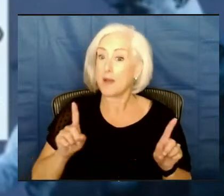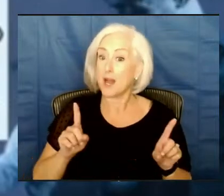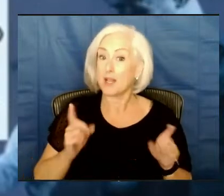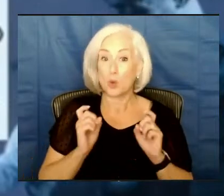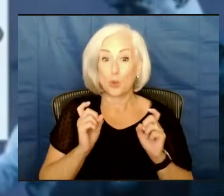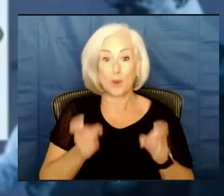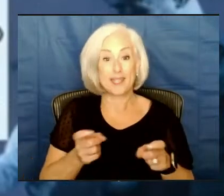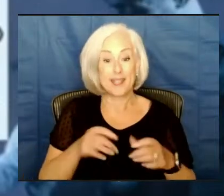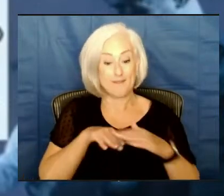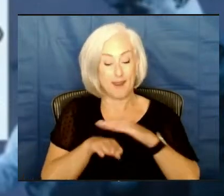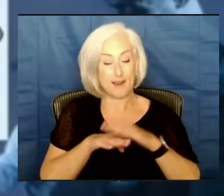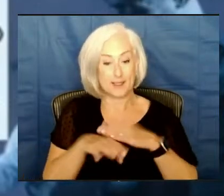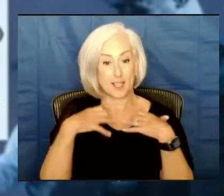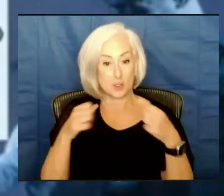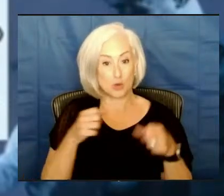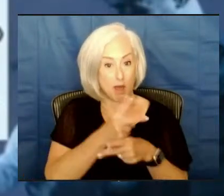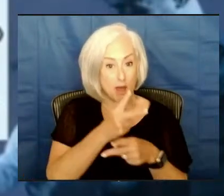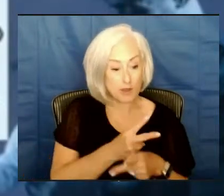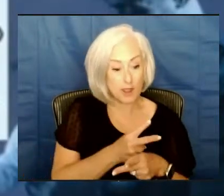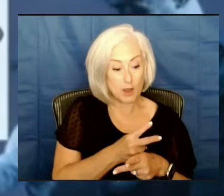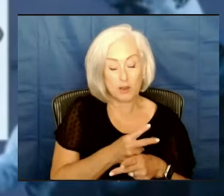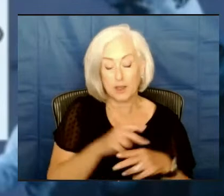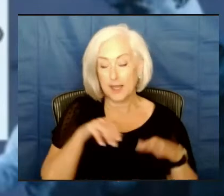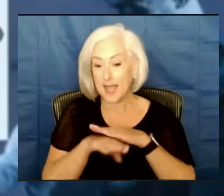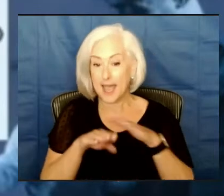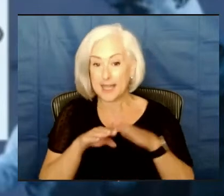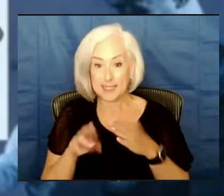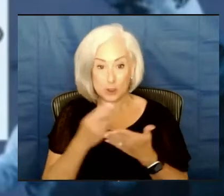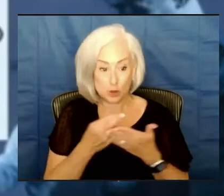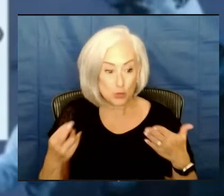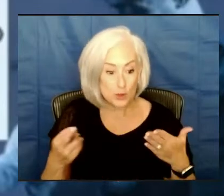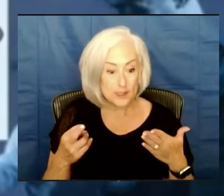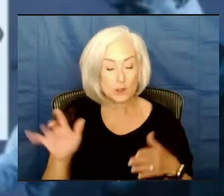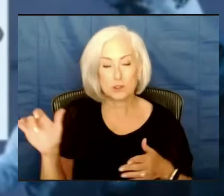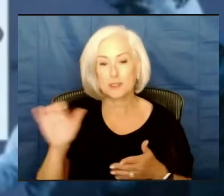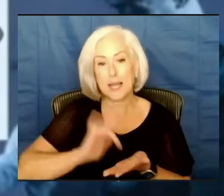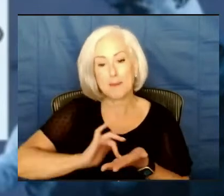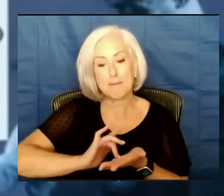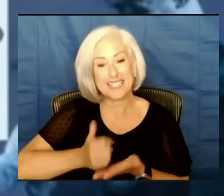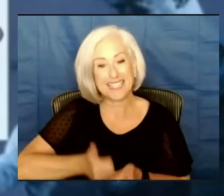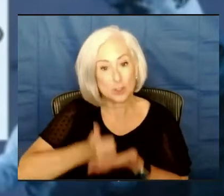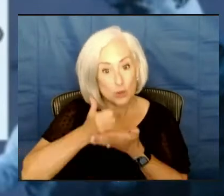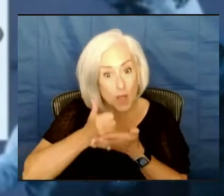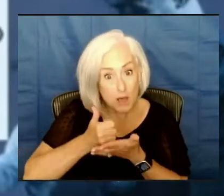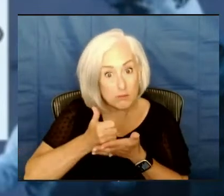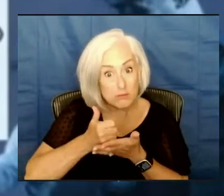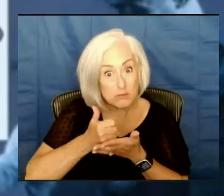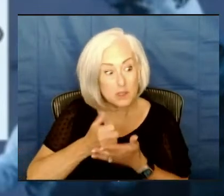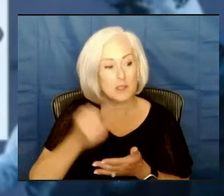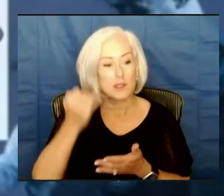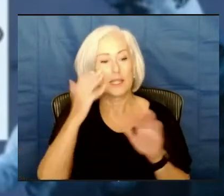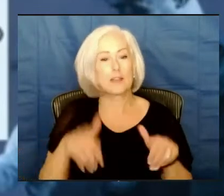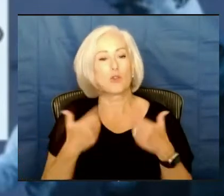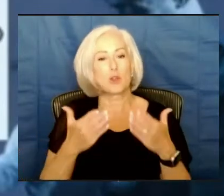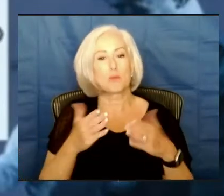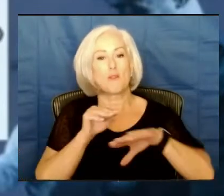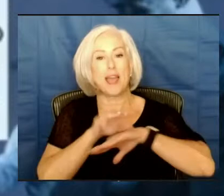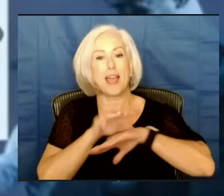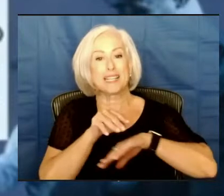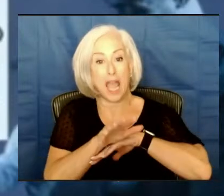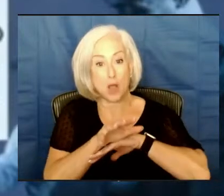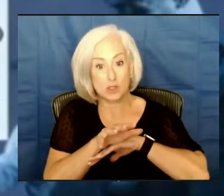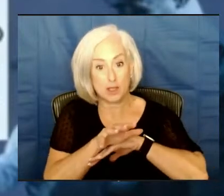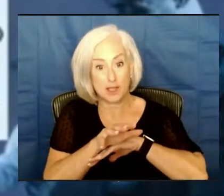access to the resources, such as the medications that help, and when we provide counseling and we enhance that